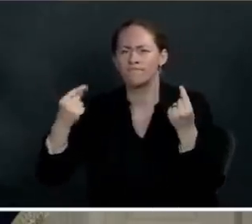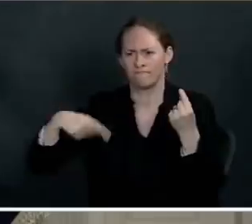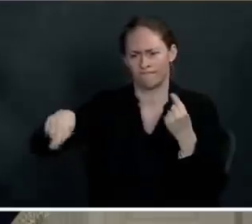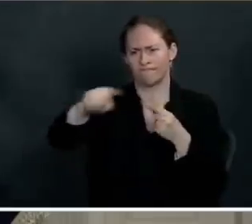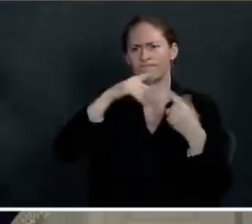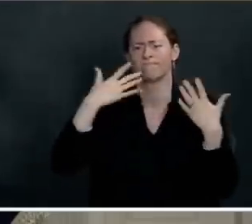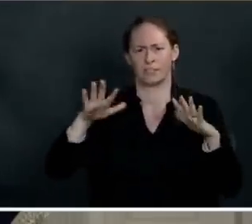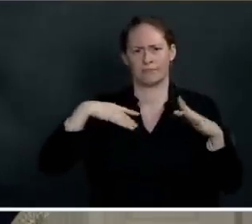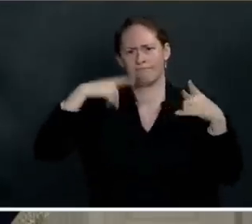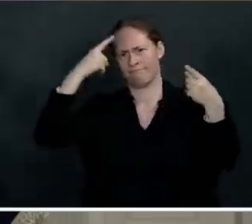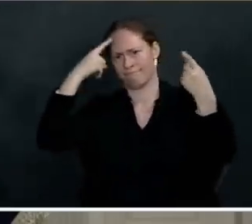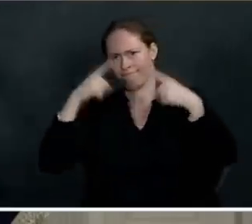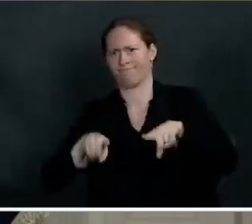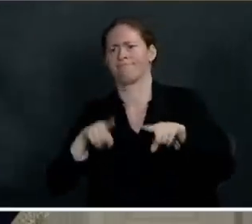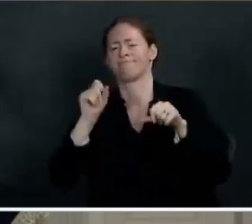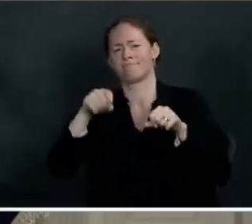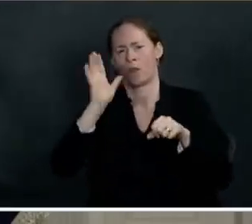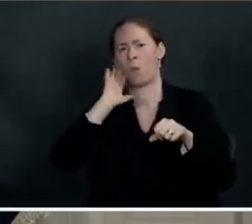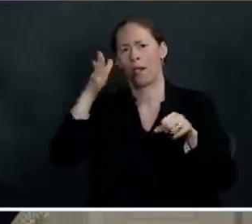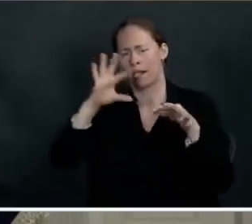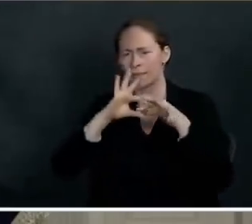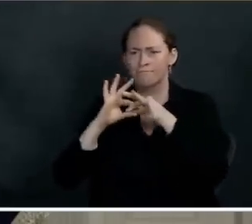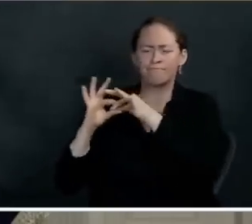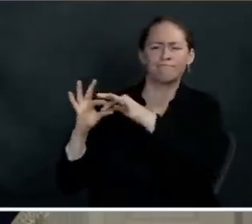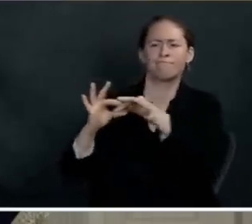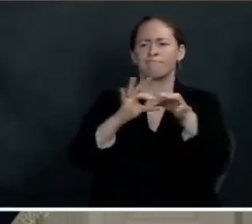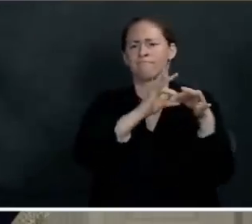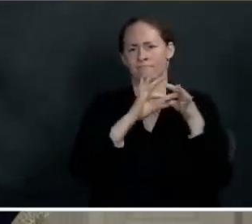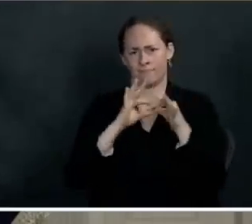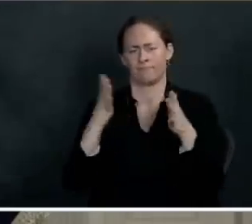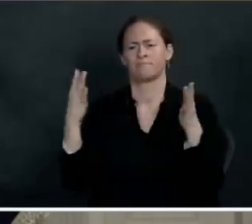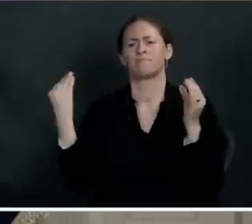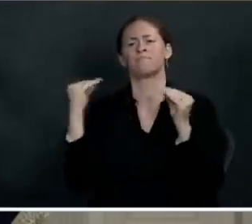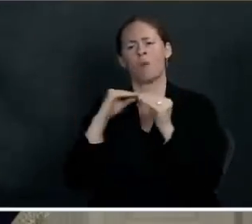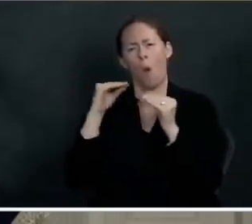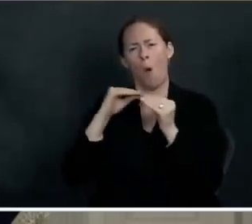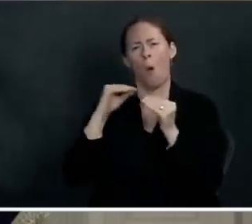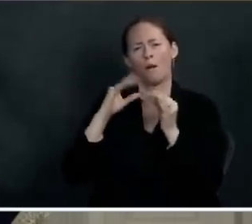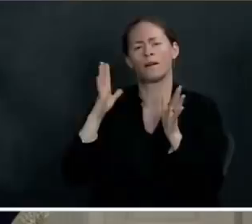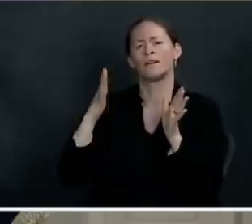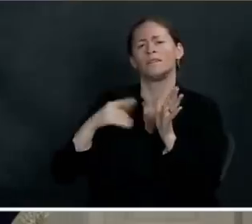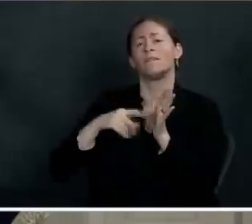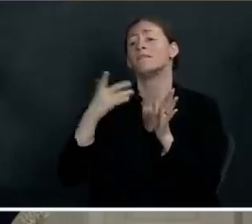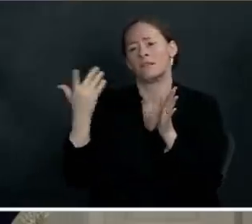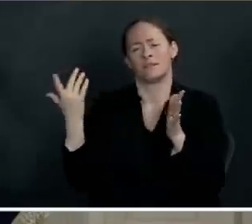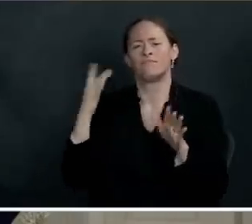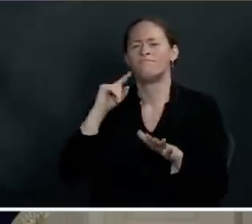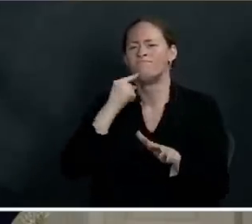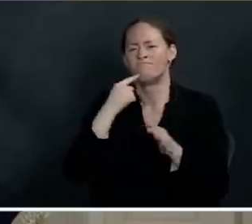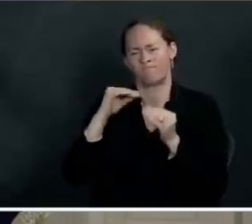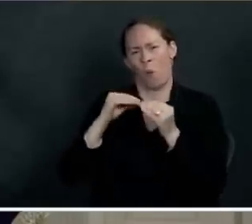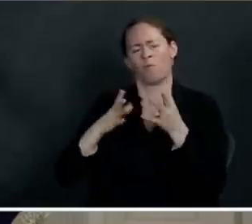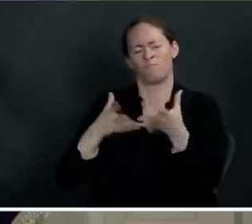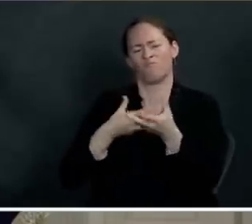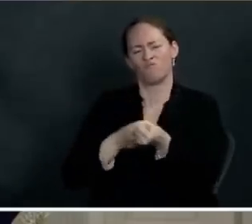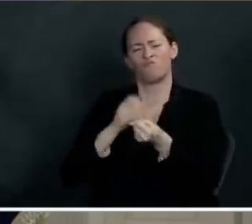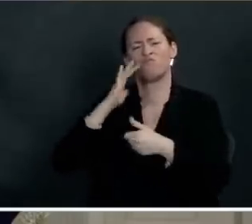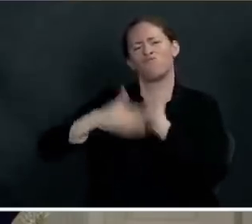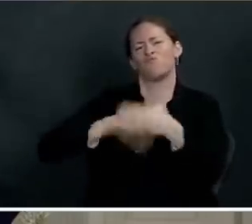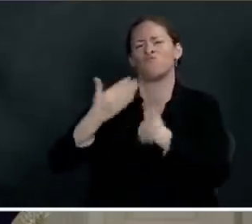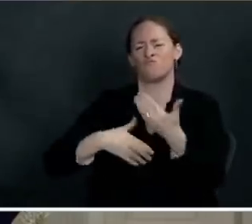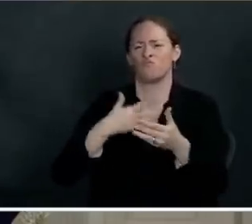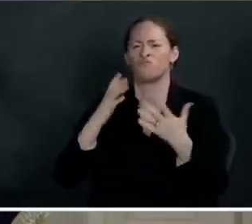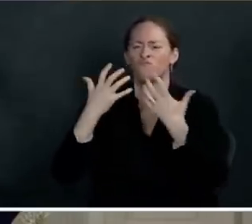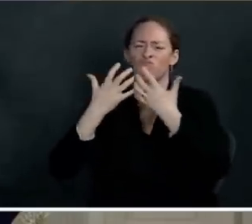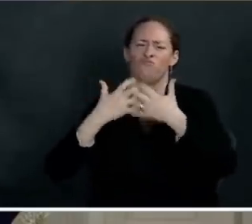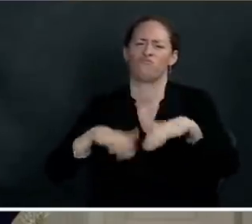way that there's increased cooperation and confidence. But until now, we've had to guess how much